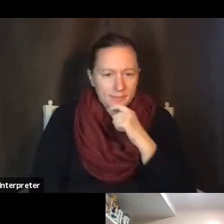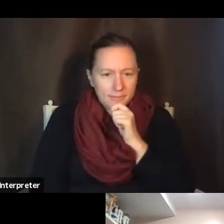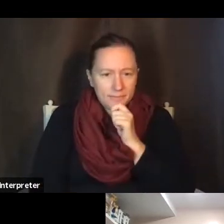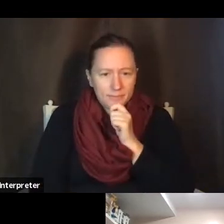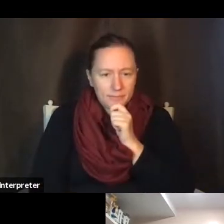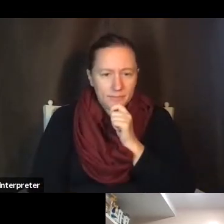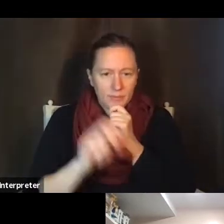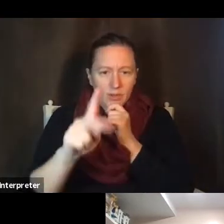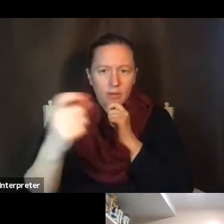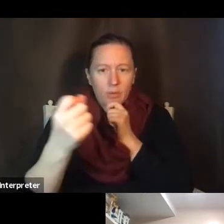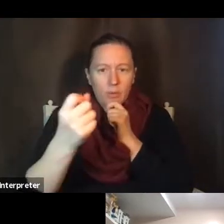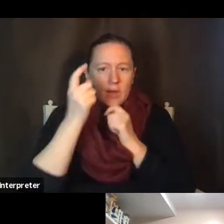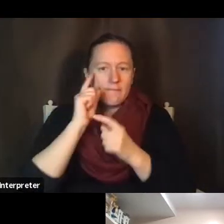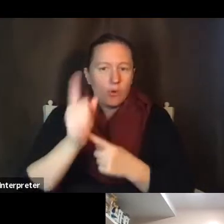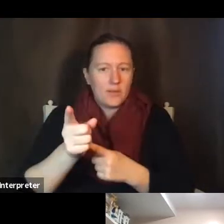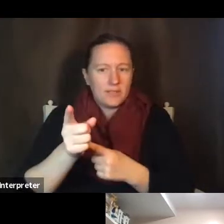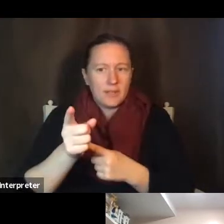Okay, hold on one second.